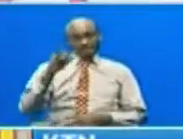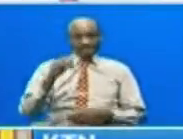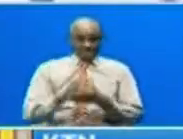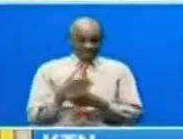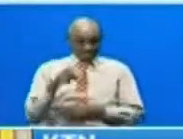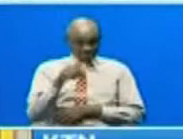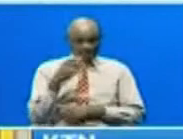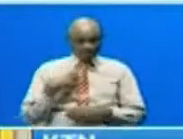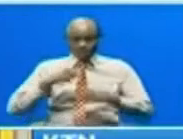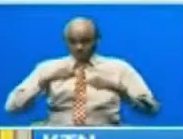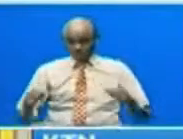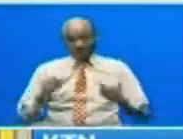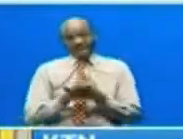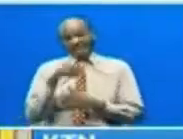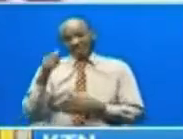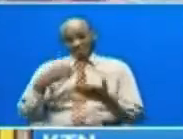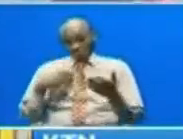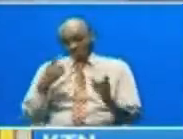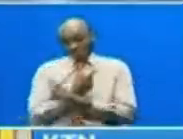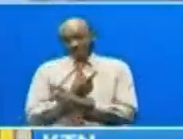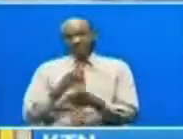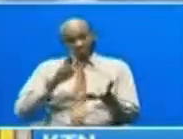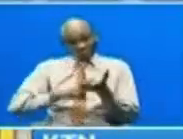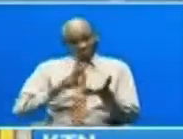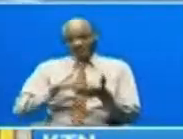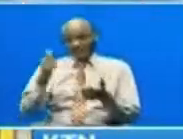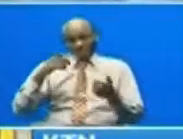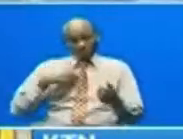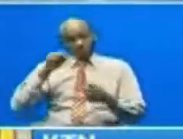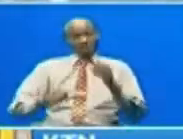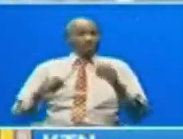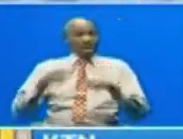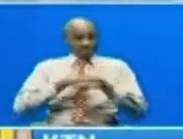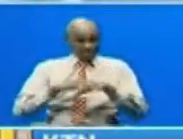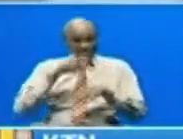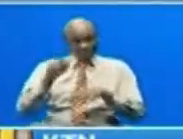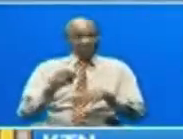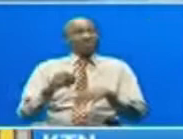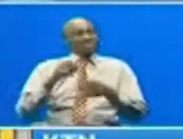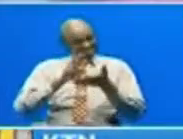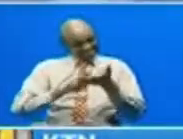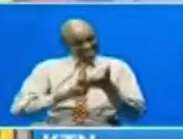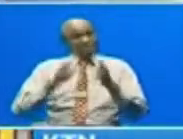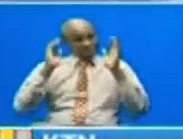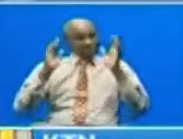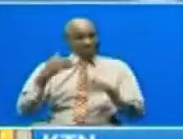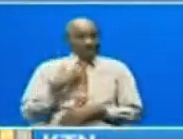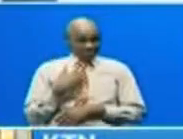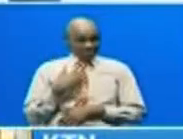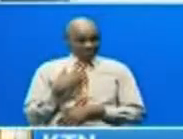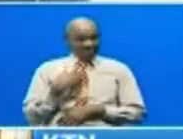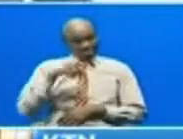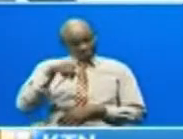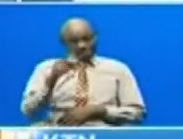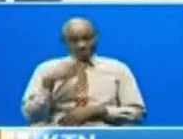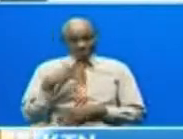attacking midfielder David Gateri, who signed from ASD Cape Town in South Africa, are the team's major signings this season. Gateri, who played